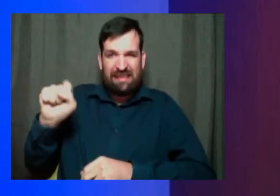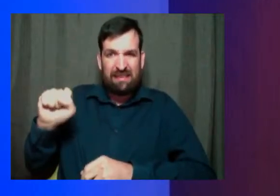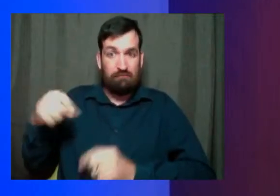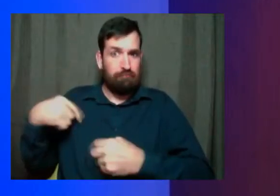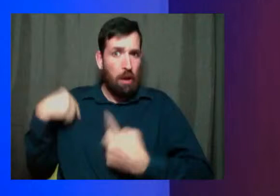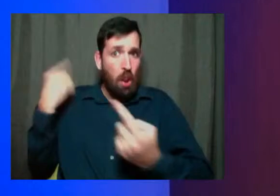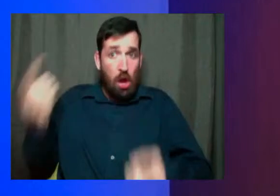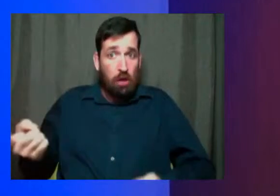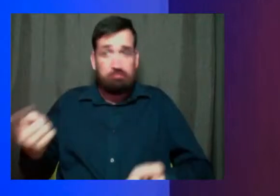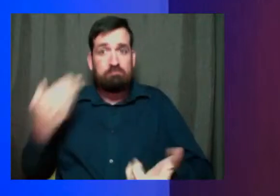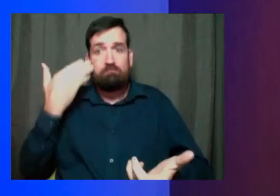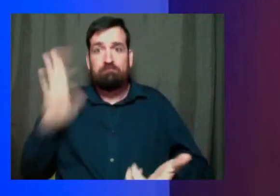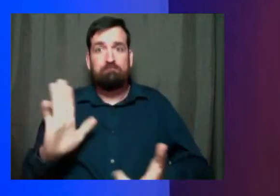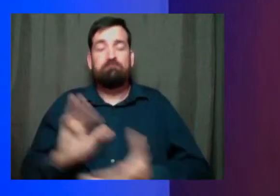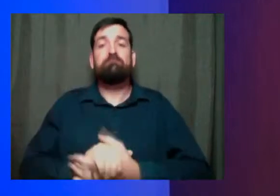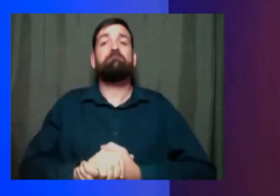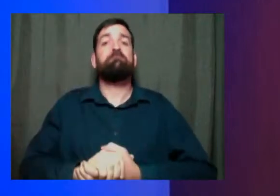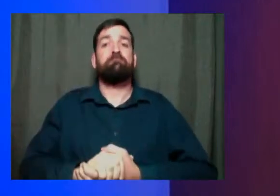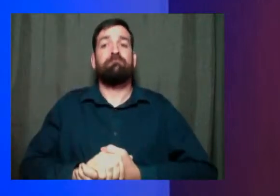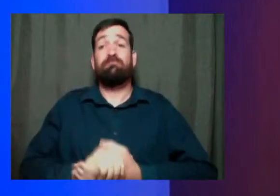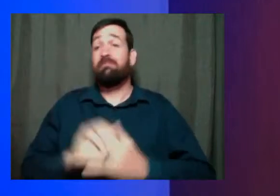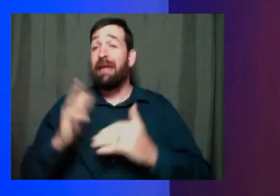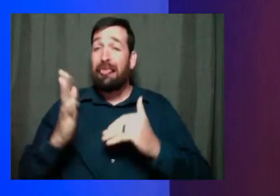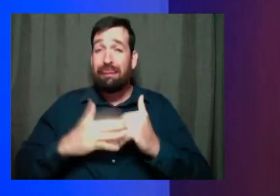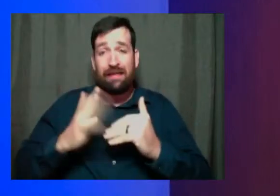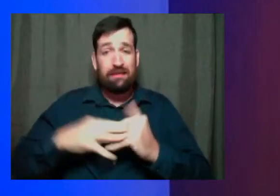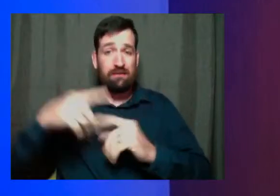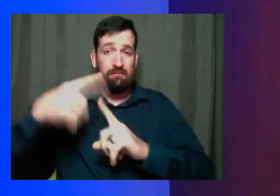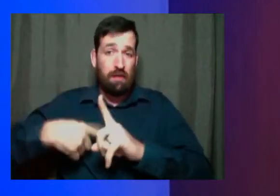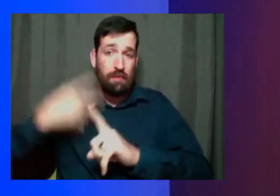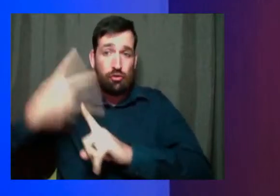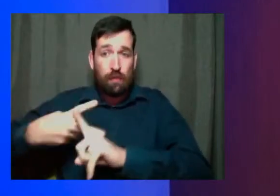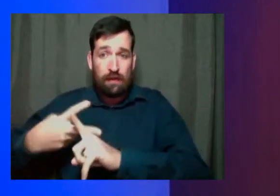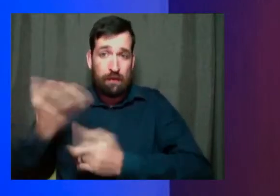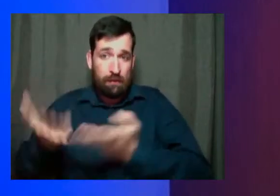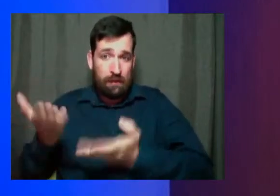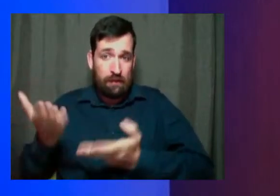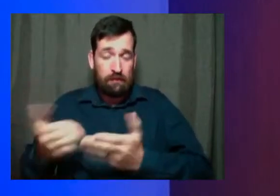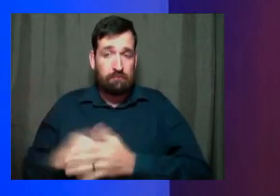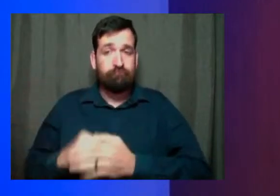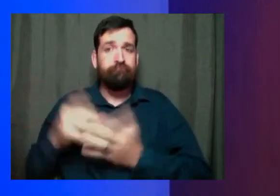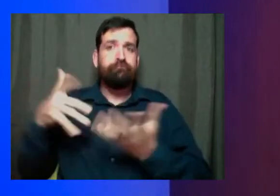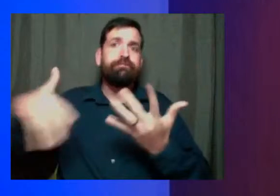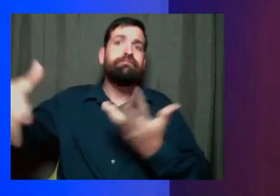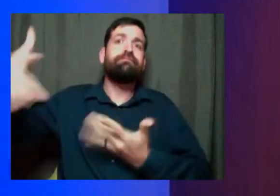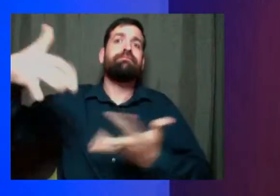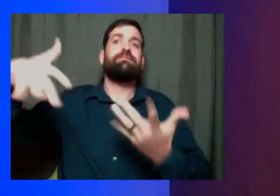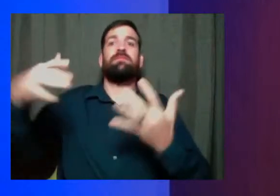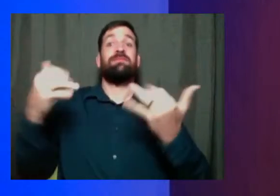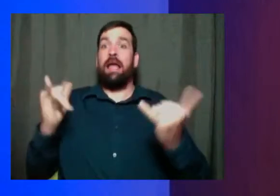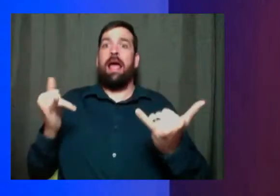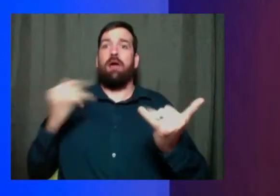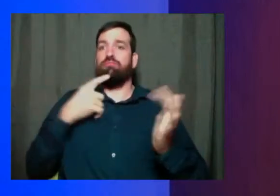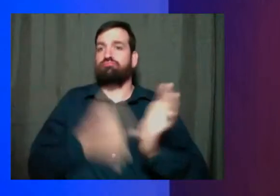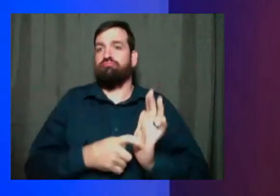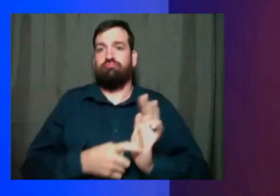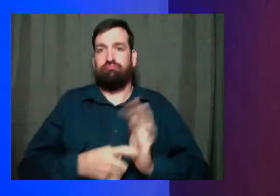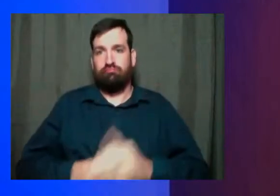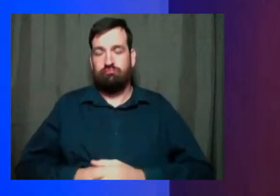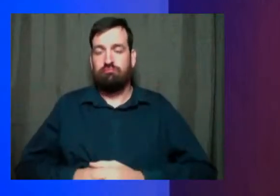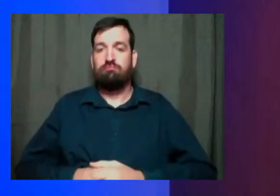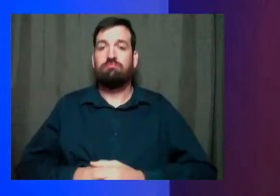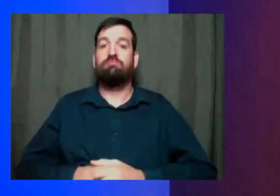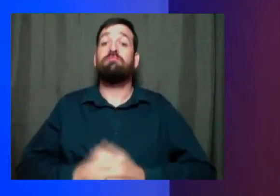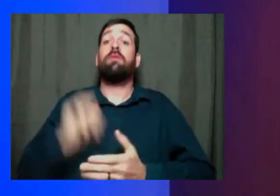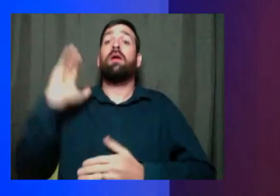It's suggested it's probably at least a month or 2 months, and it's been circulating, and it's just now being discovered. And it appears to be